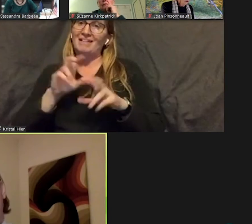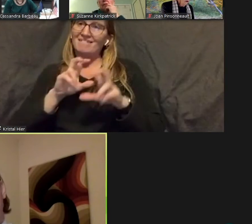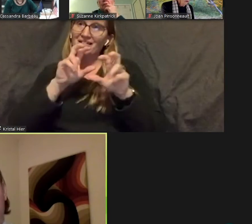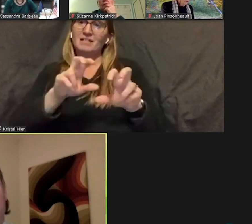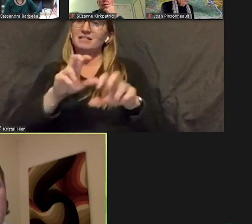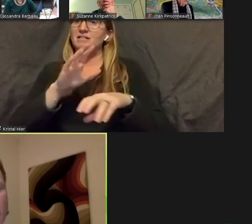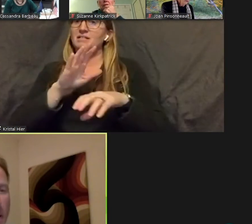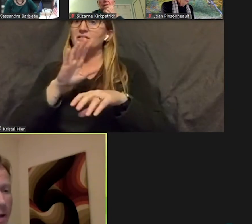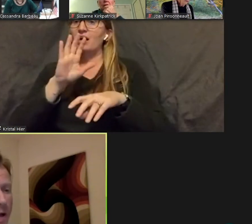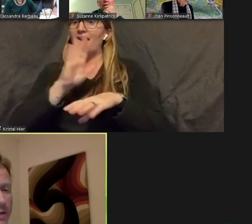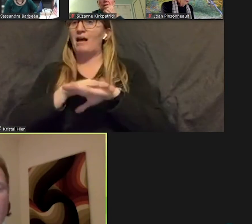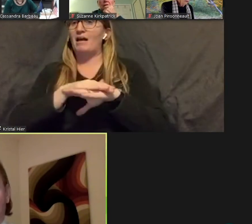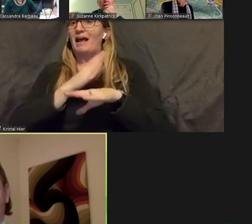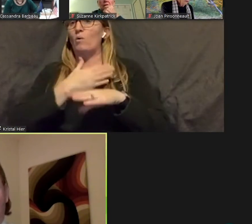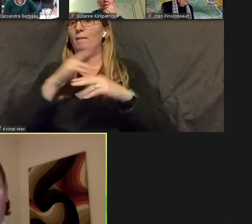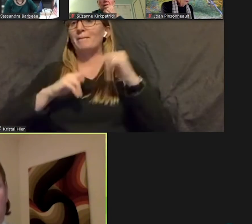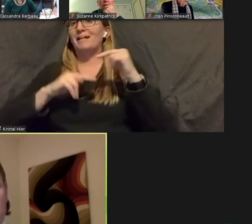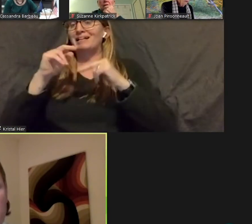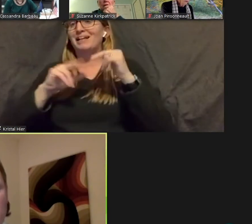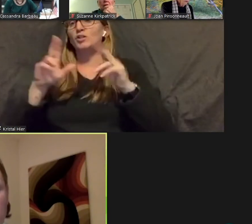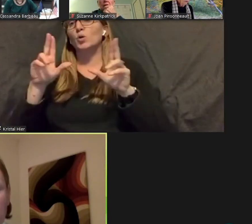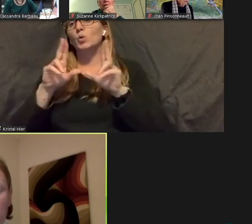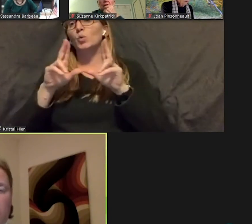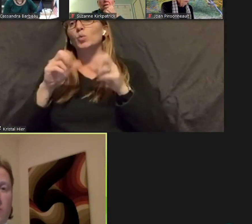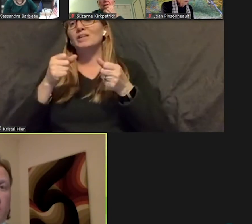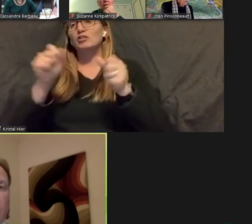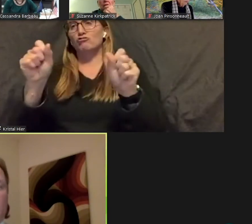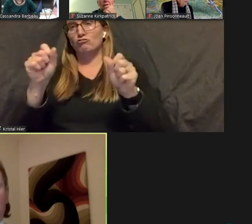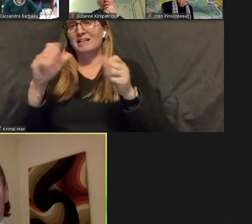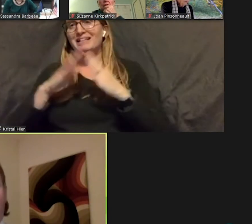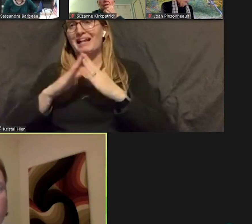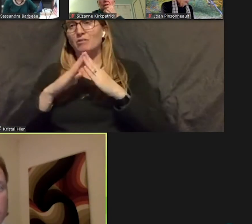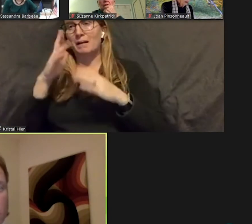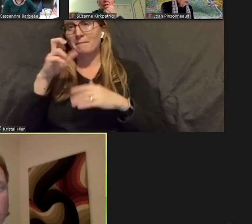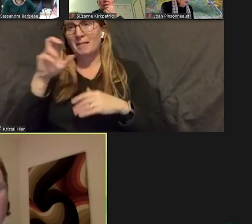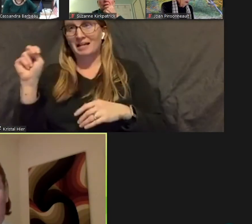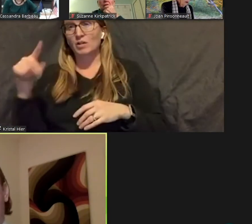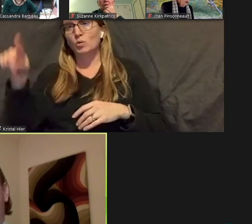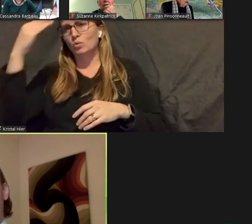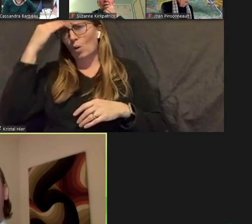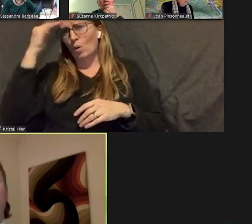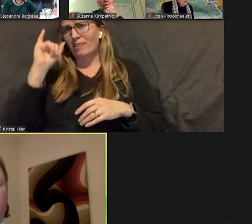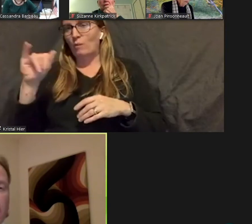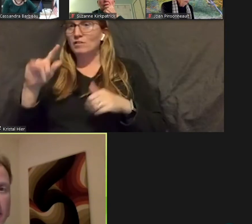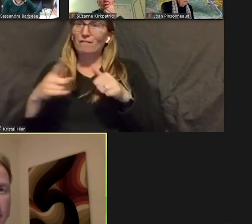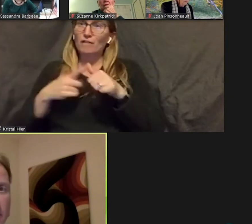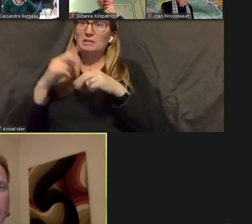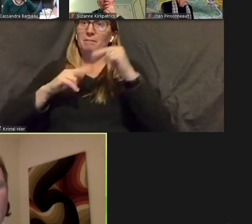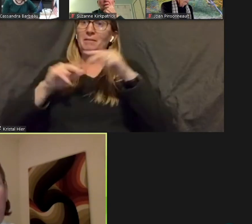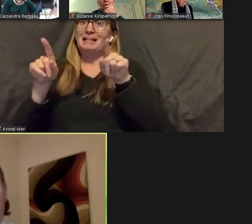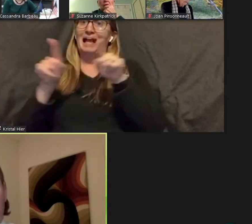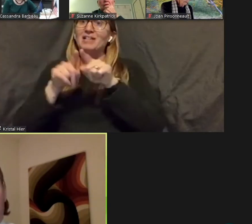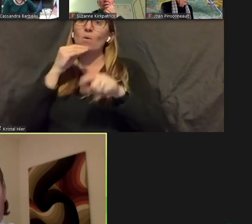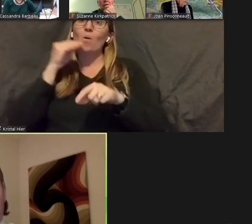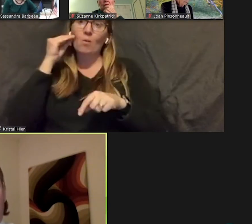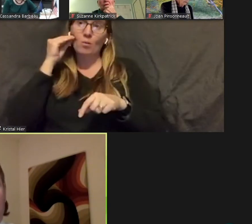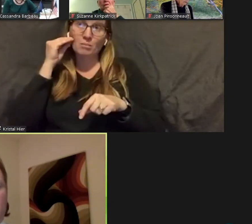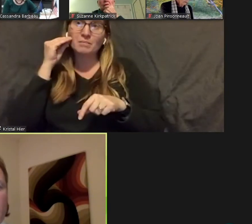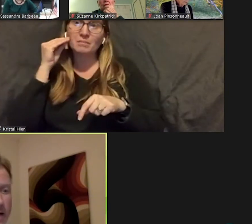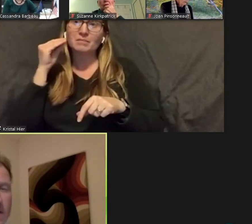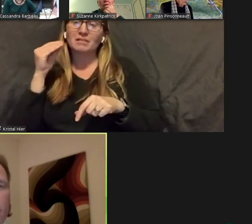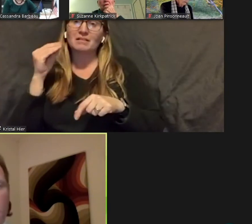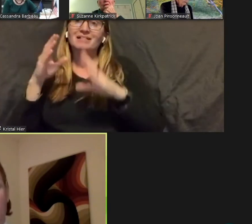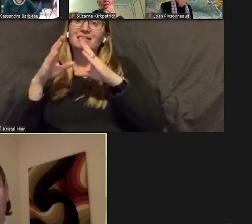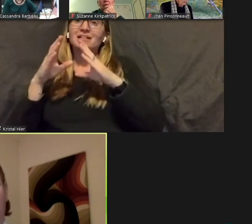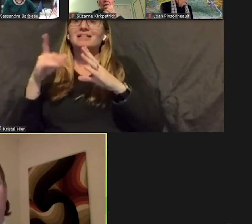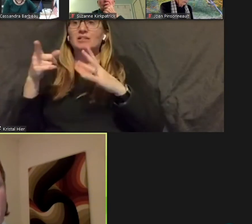in downtown Bennington. As many of you know, these are originally built as homes, and they're homes of a certain vintage that required a little